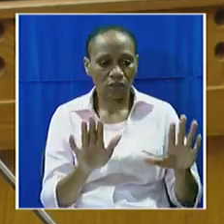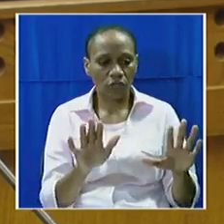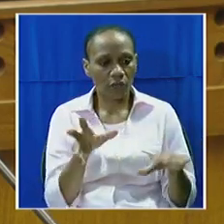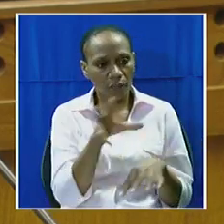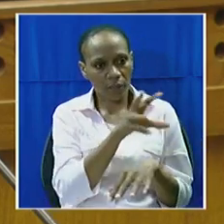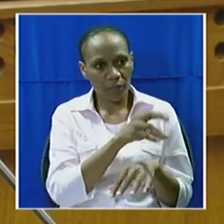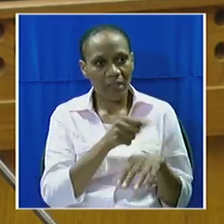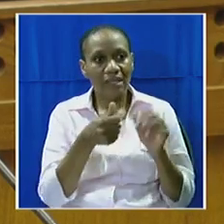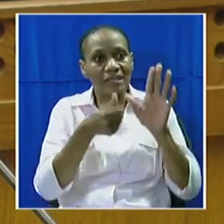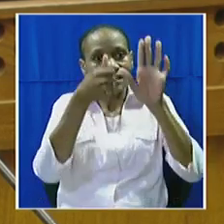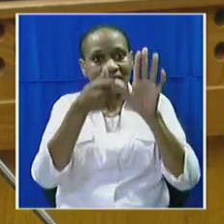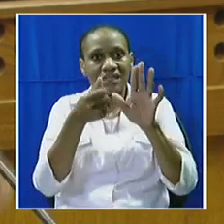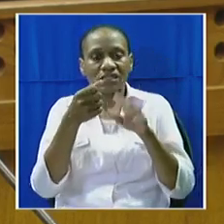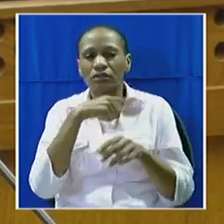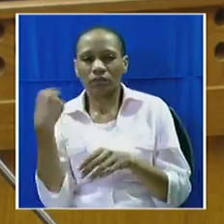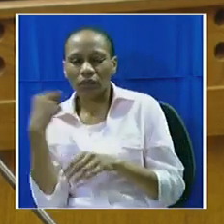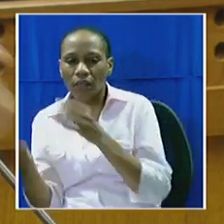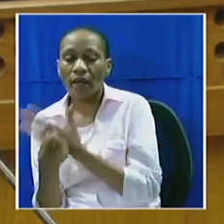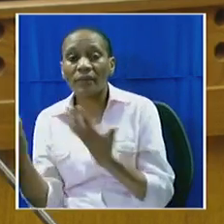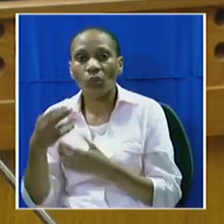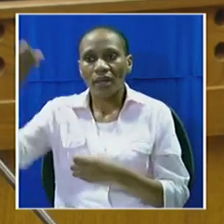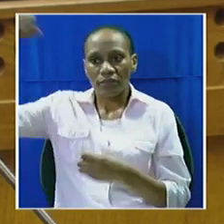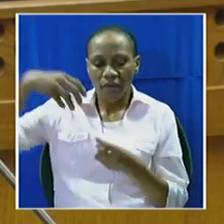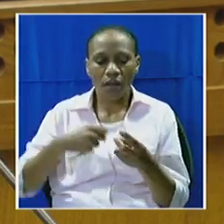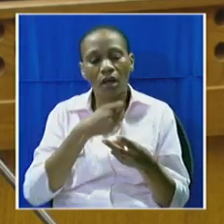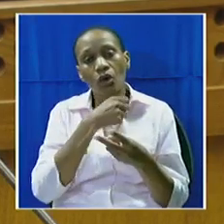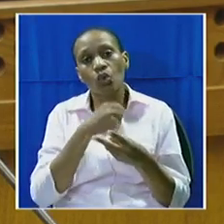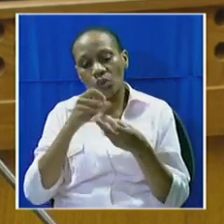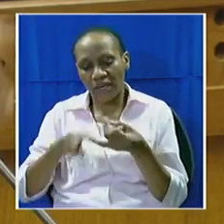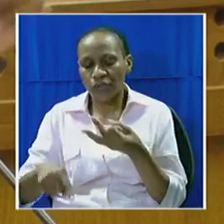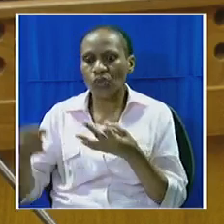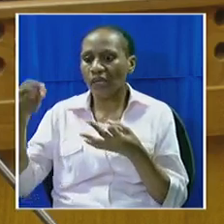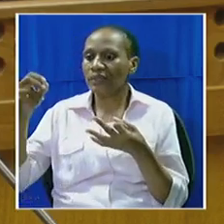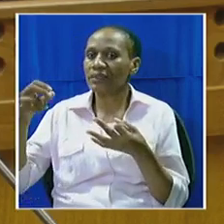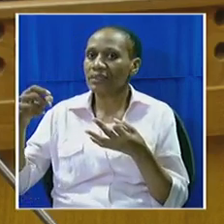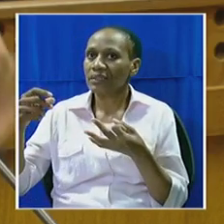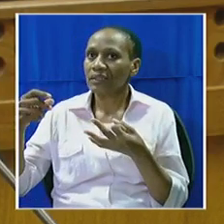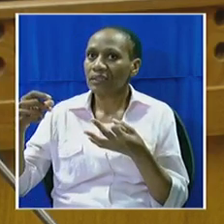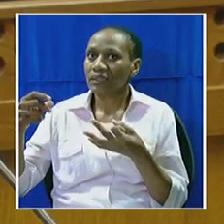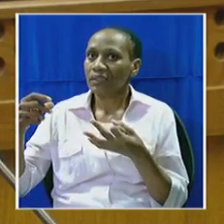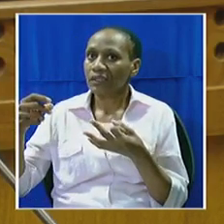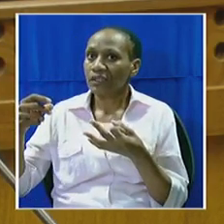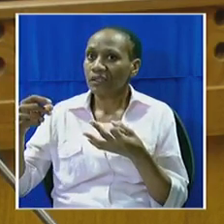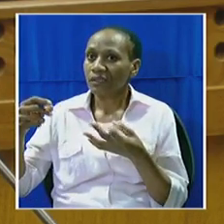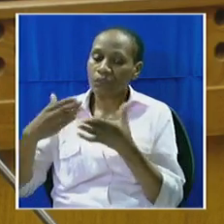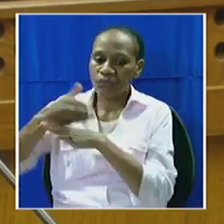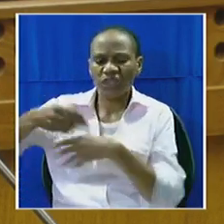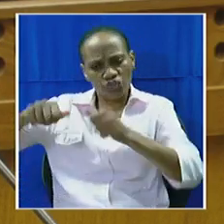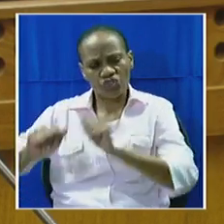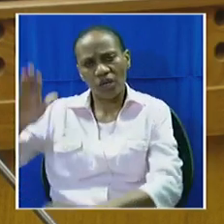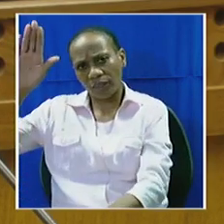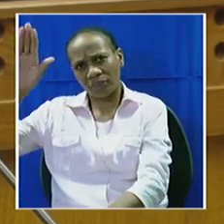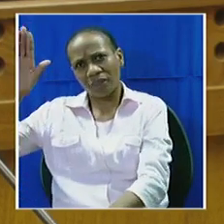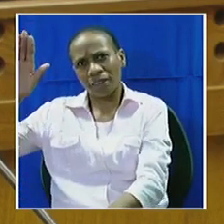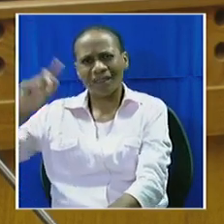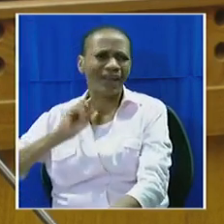murder areas are in Cape Town, Nyanga and Gugulethu. Oh, please will you take a question? Yet you cannot fill vacancies. Blatant